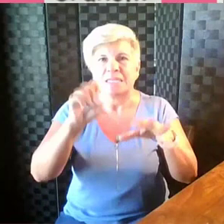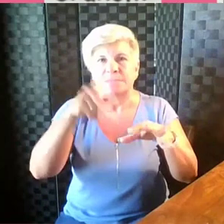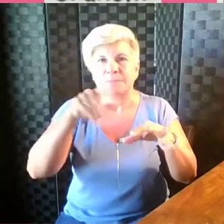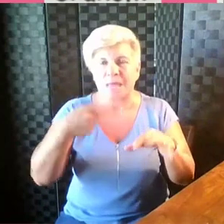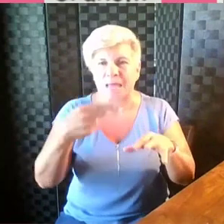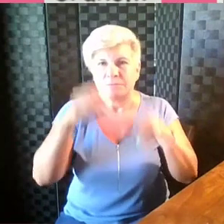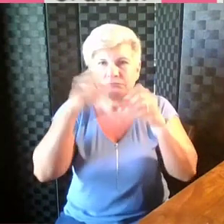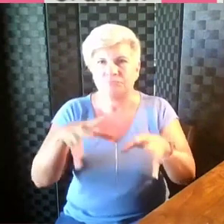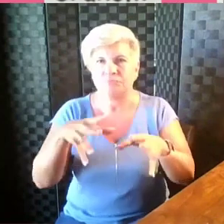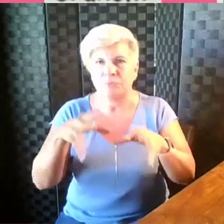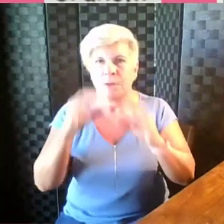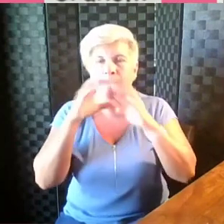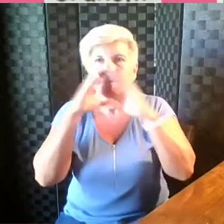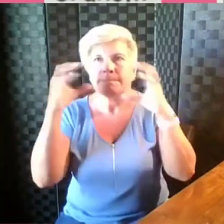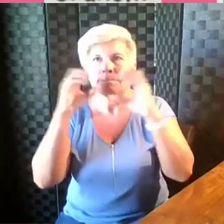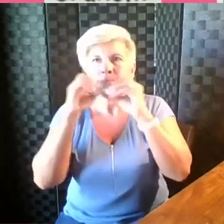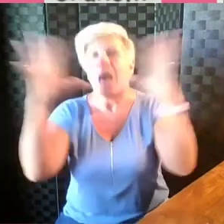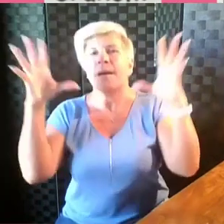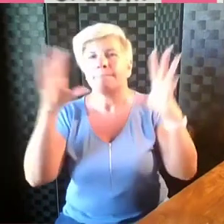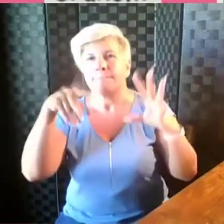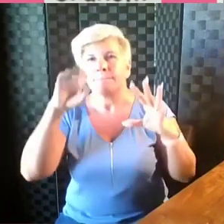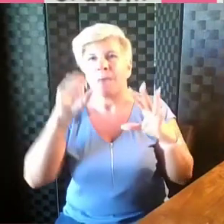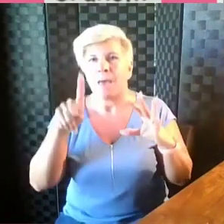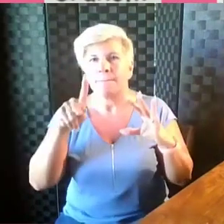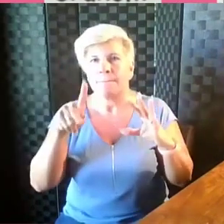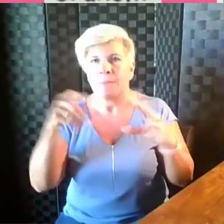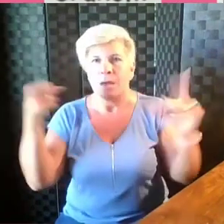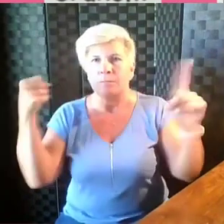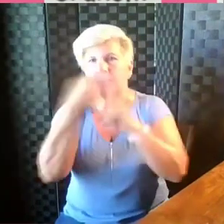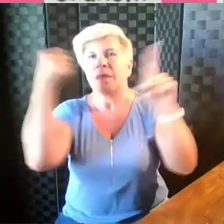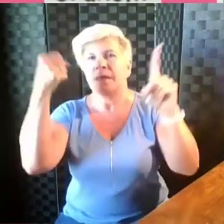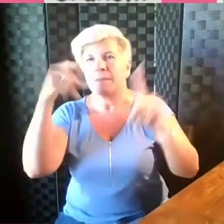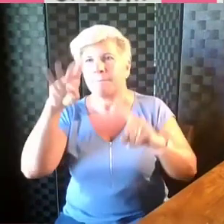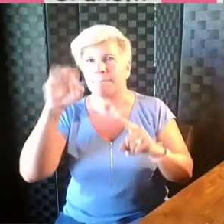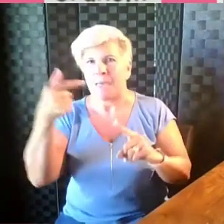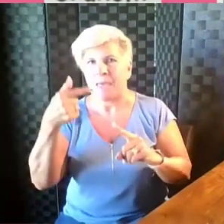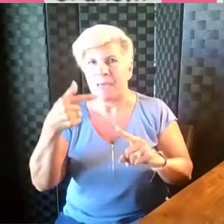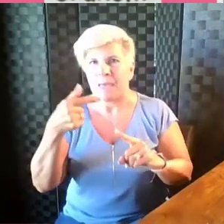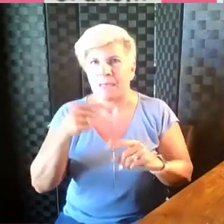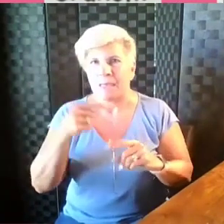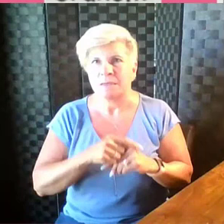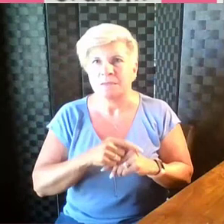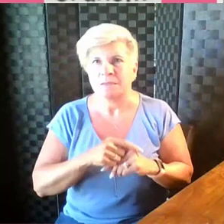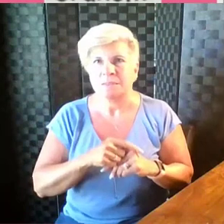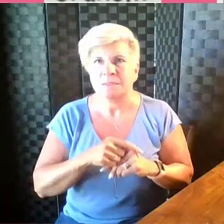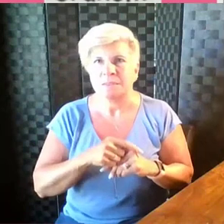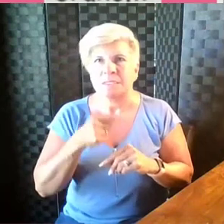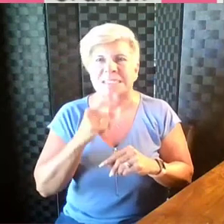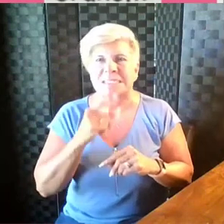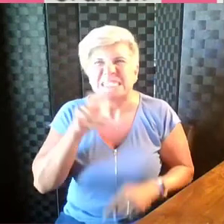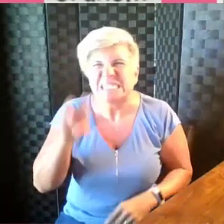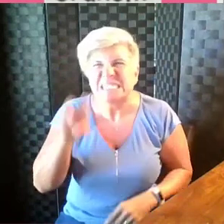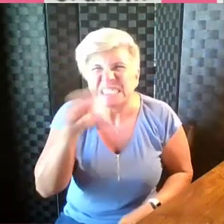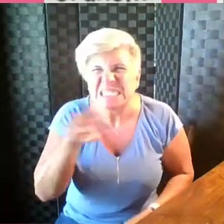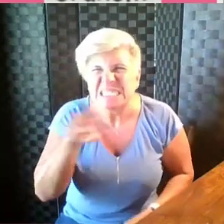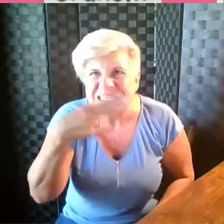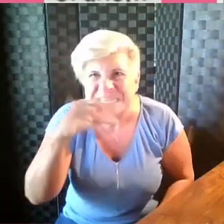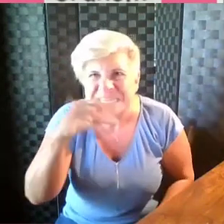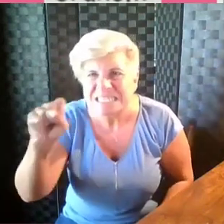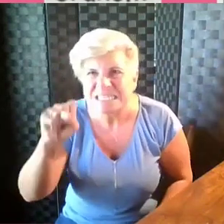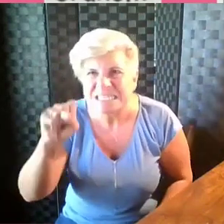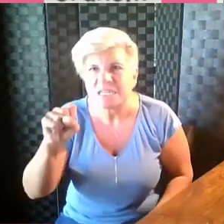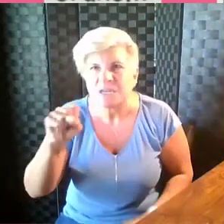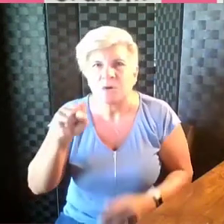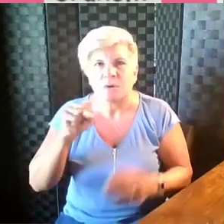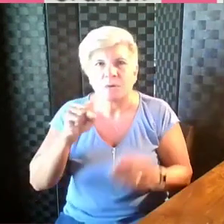plink, whoosh, hiss, ding, crunch, boom. Those are all some examples